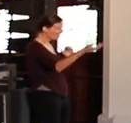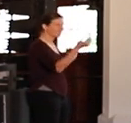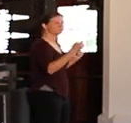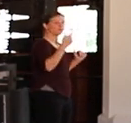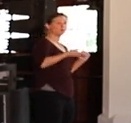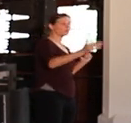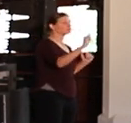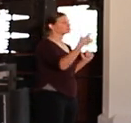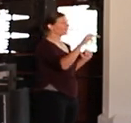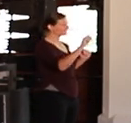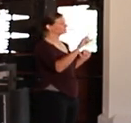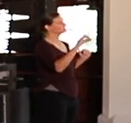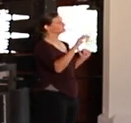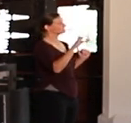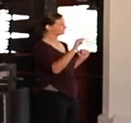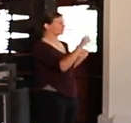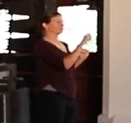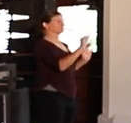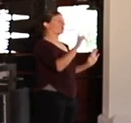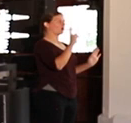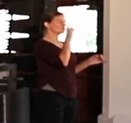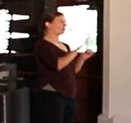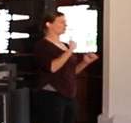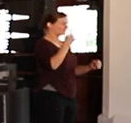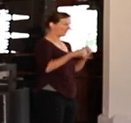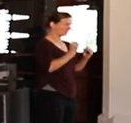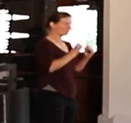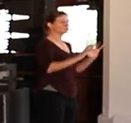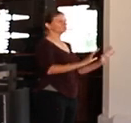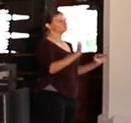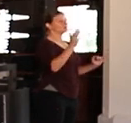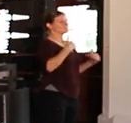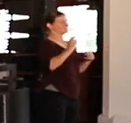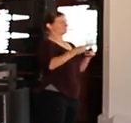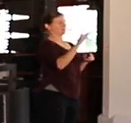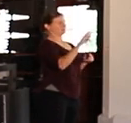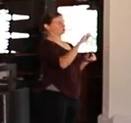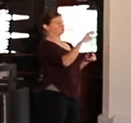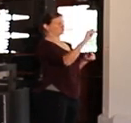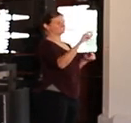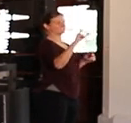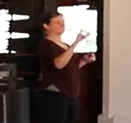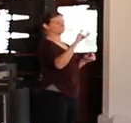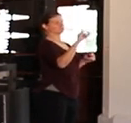Welcome to Agnes Scott College. I promise, I'm the last speaker. But my name is Carissa Tedesco, and